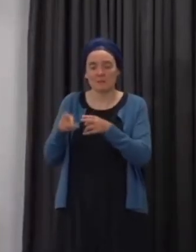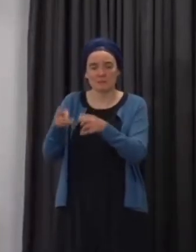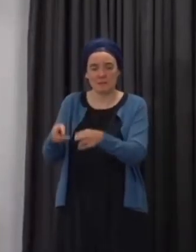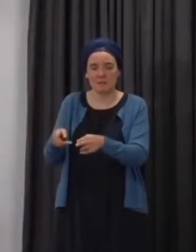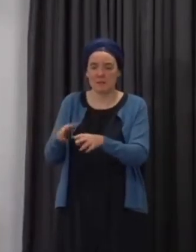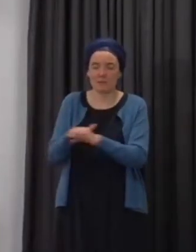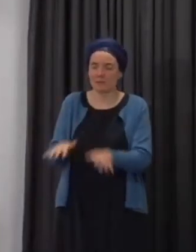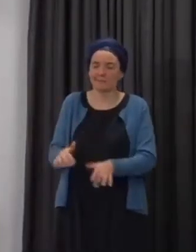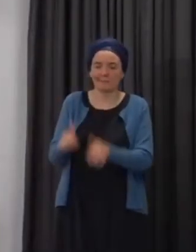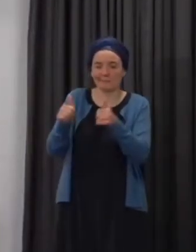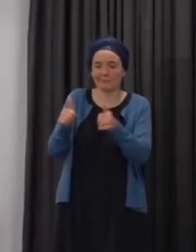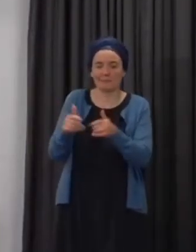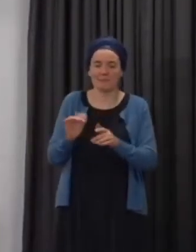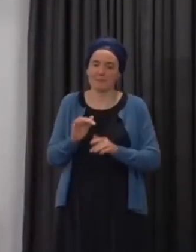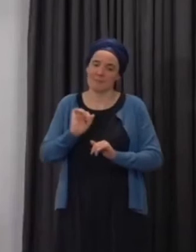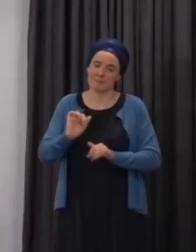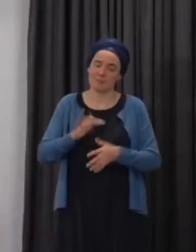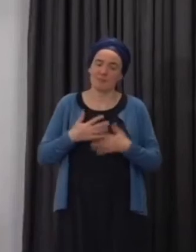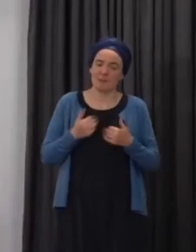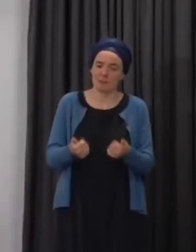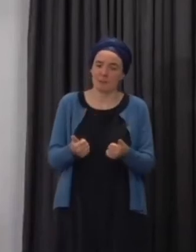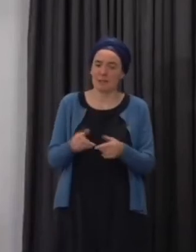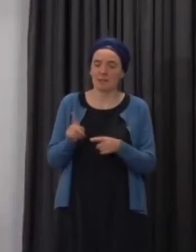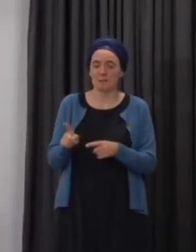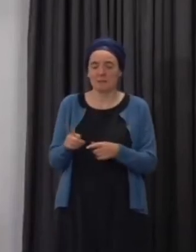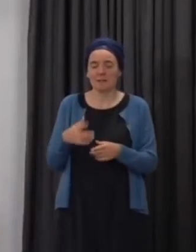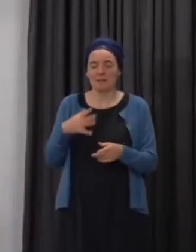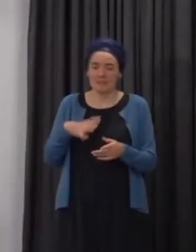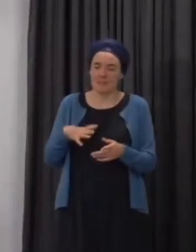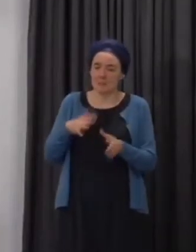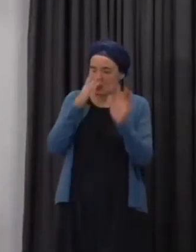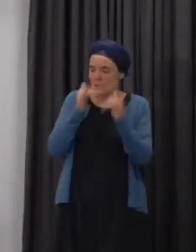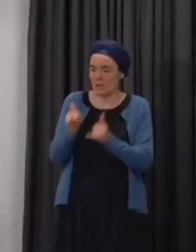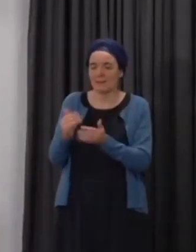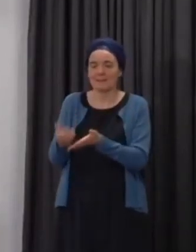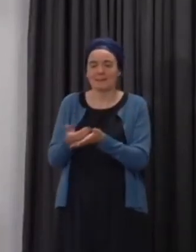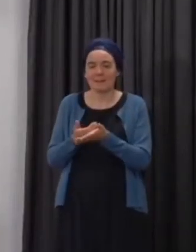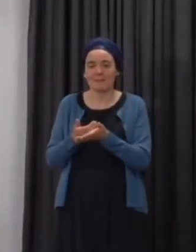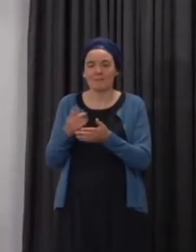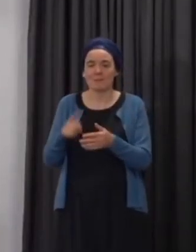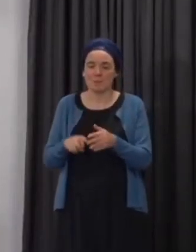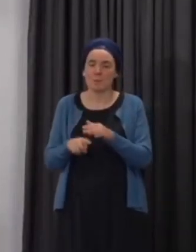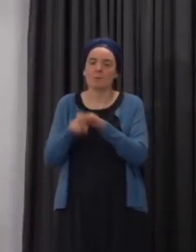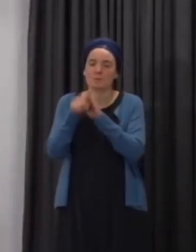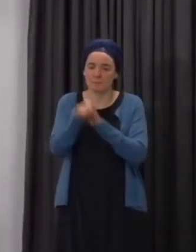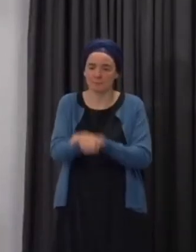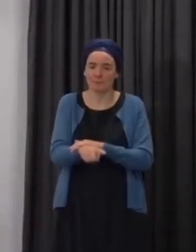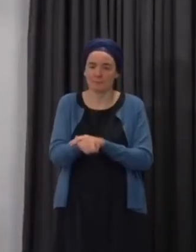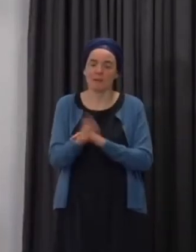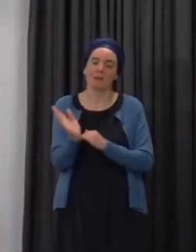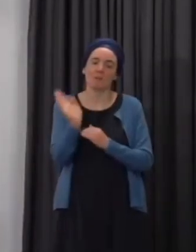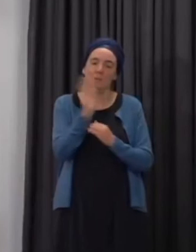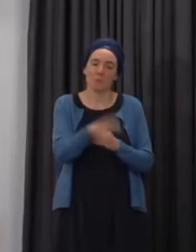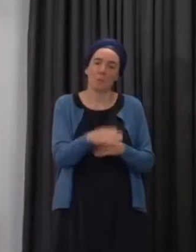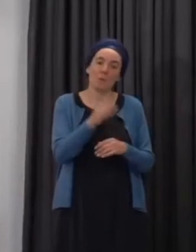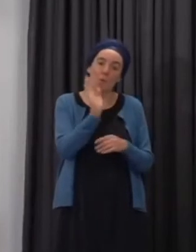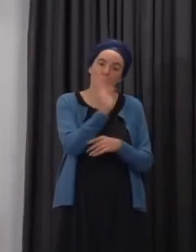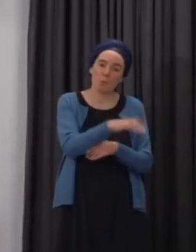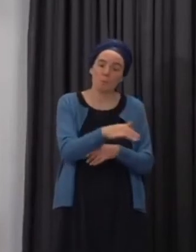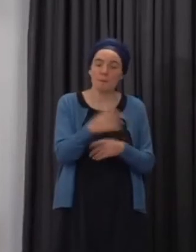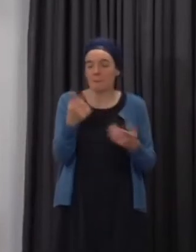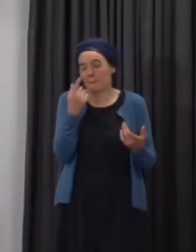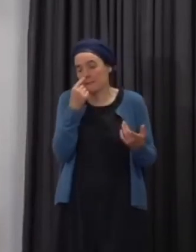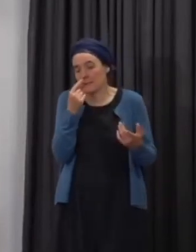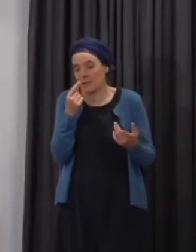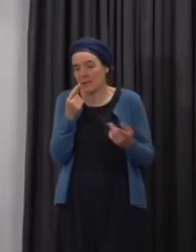still continues so people can leave a hospital when it's no longer the right environment for their care to return to their own home, including if that home is a care